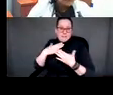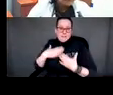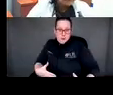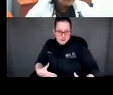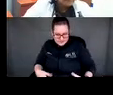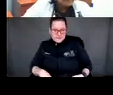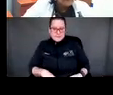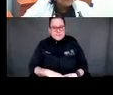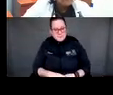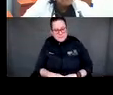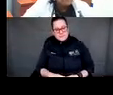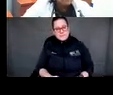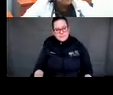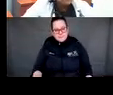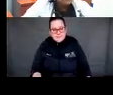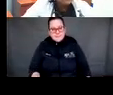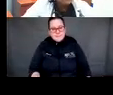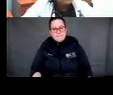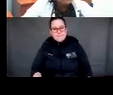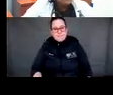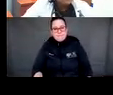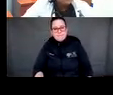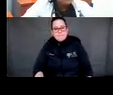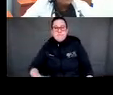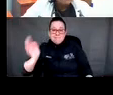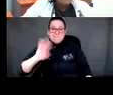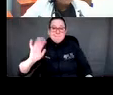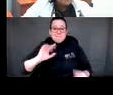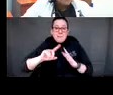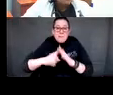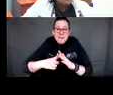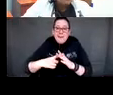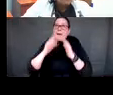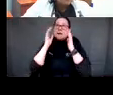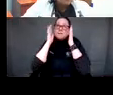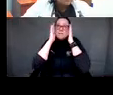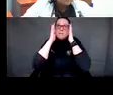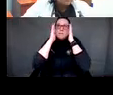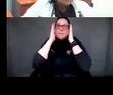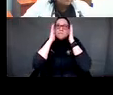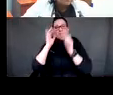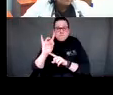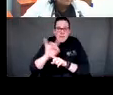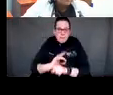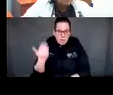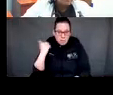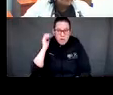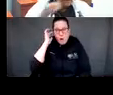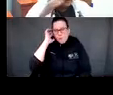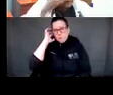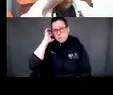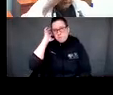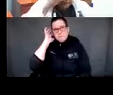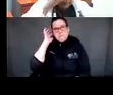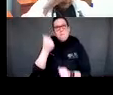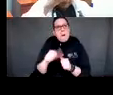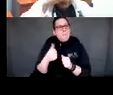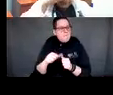cells. So when this all started about 8 months ago, I remember I was on